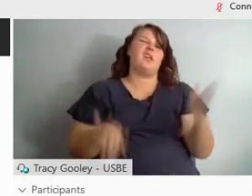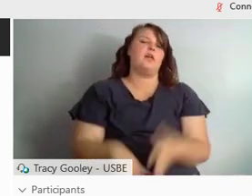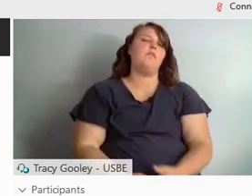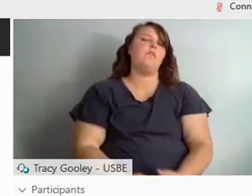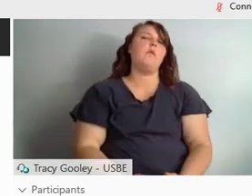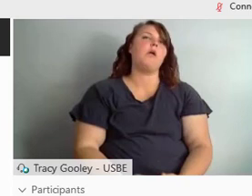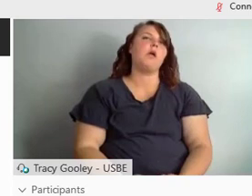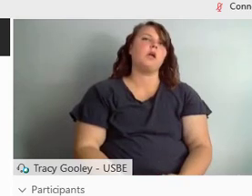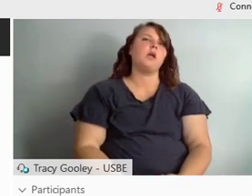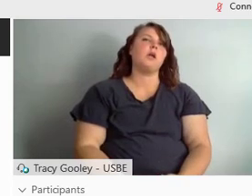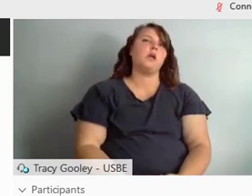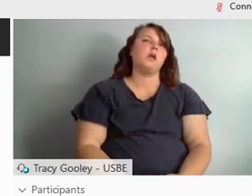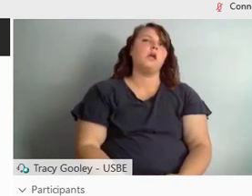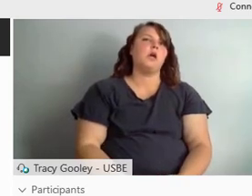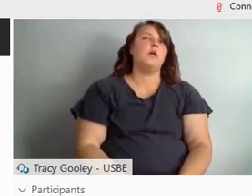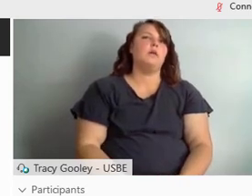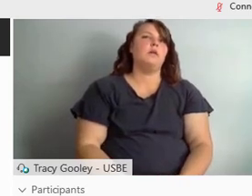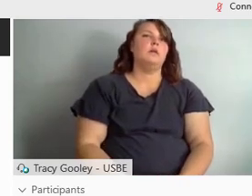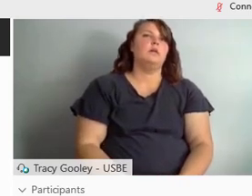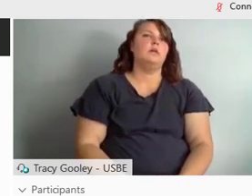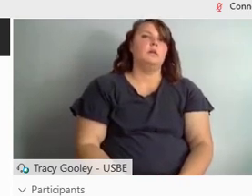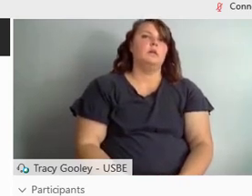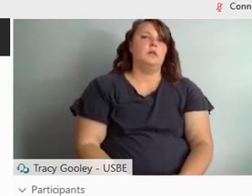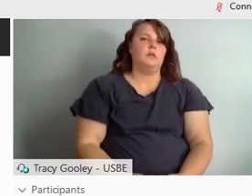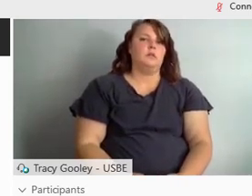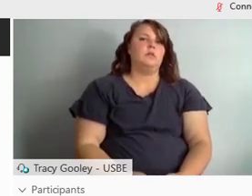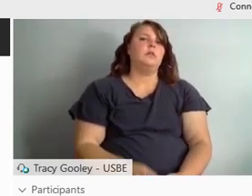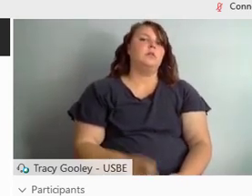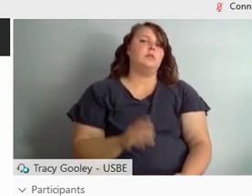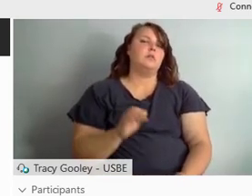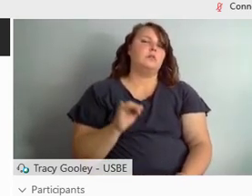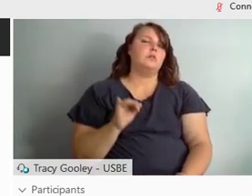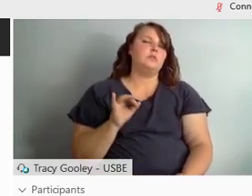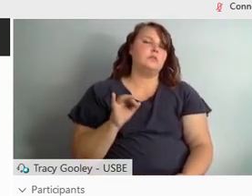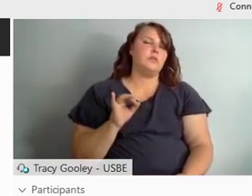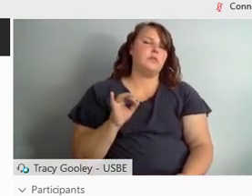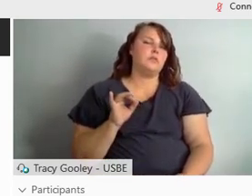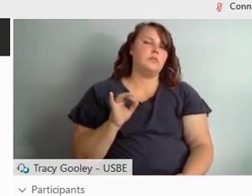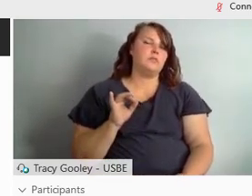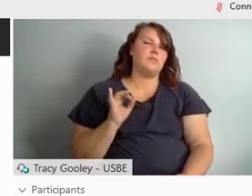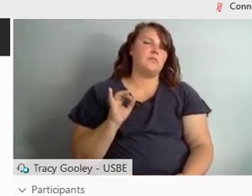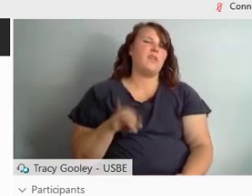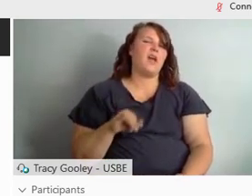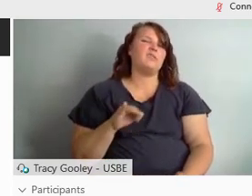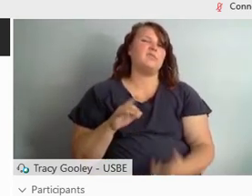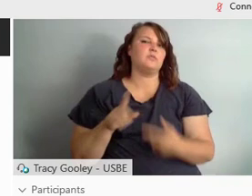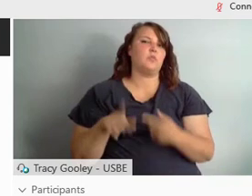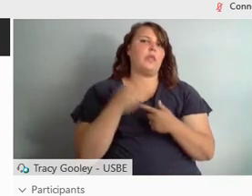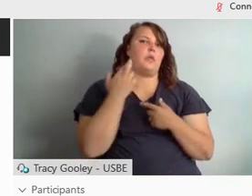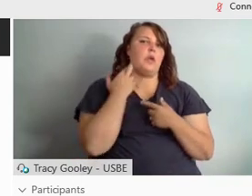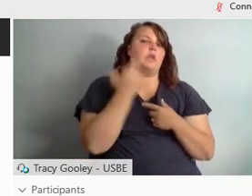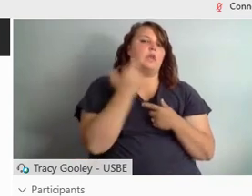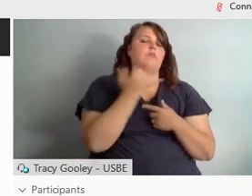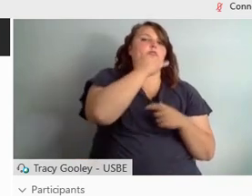later that the sound they saw originally was the wrong answer that they had given.